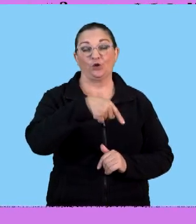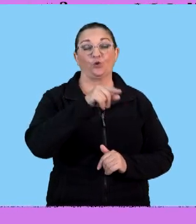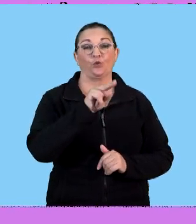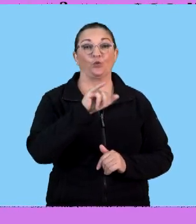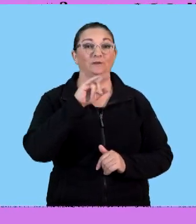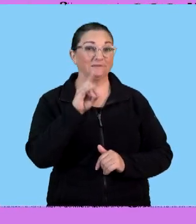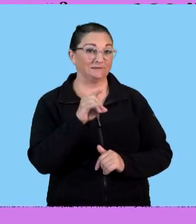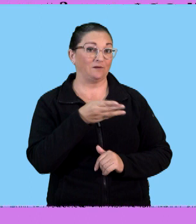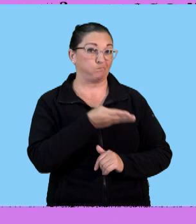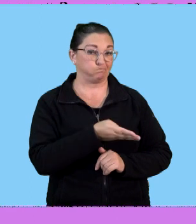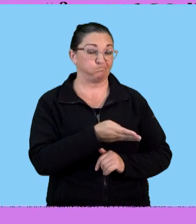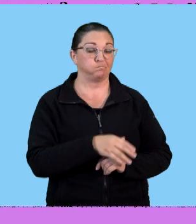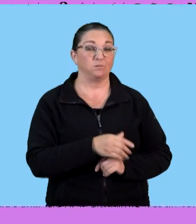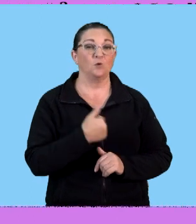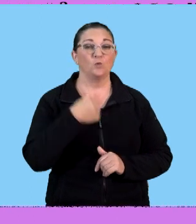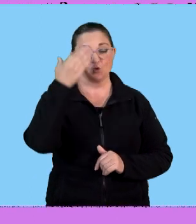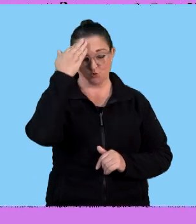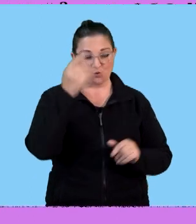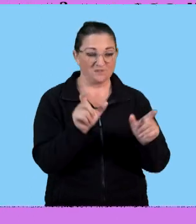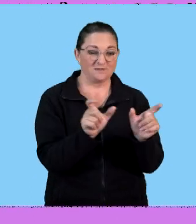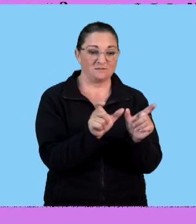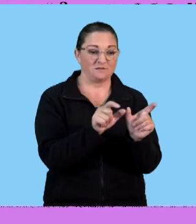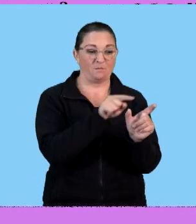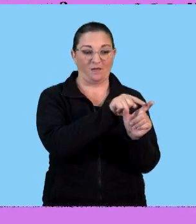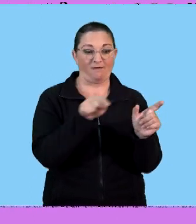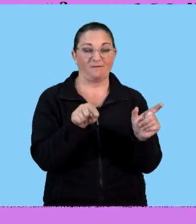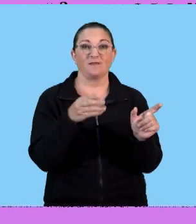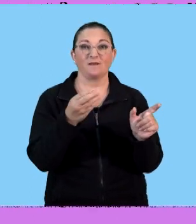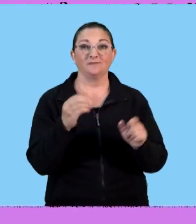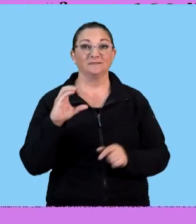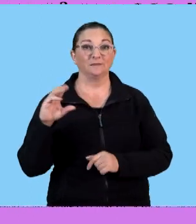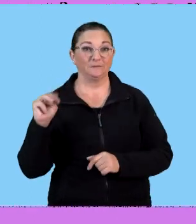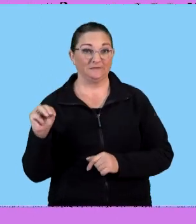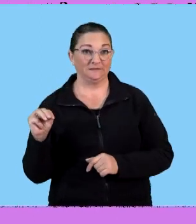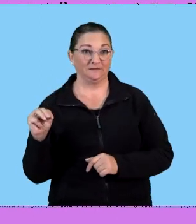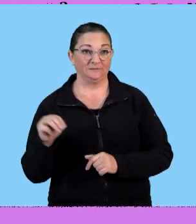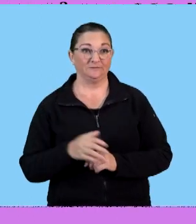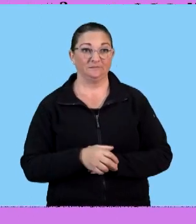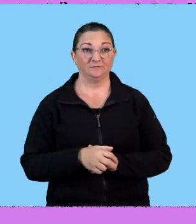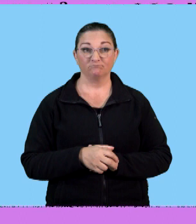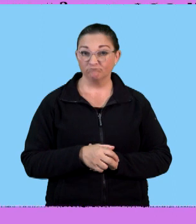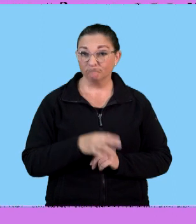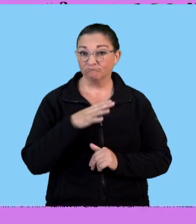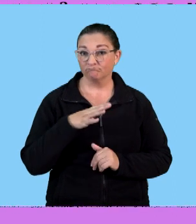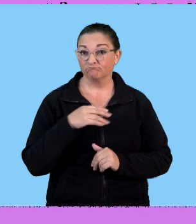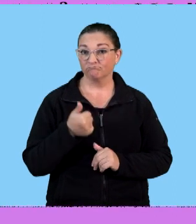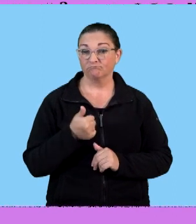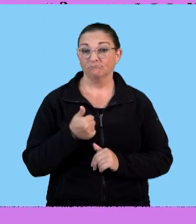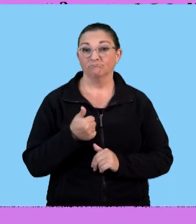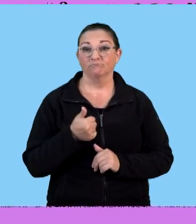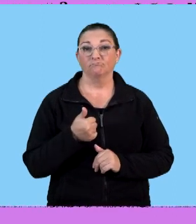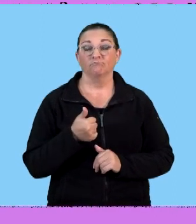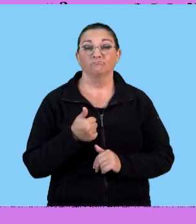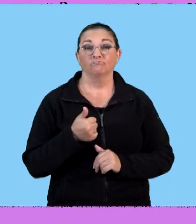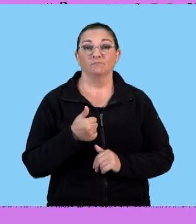else do I observe here? My diameter is given in centimeters. Guys, I'll be fine. So what